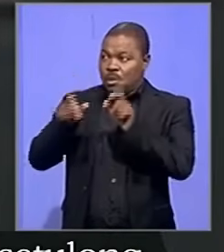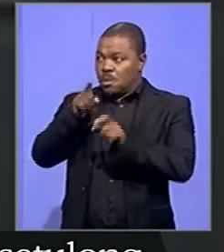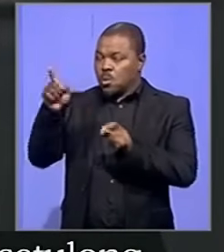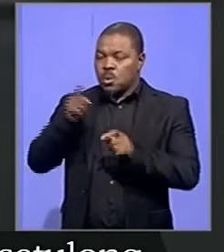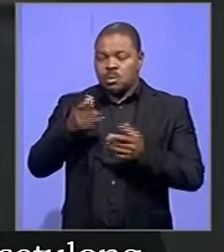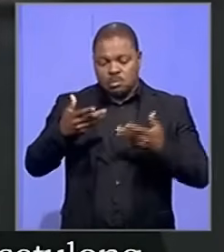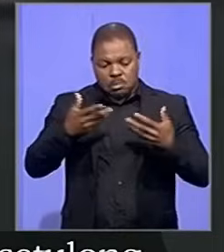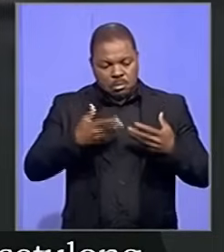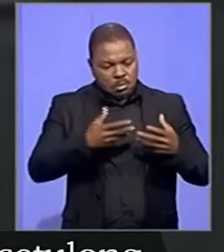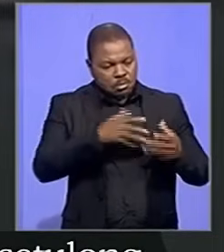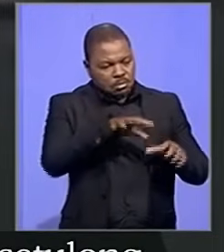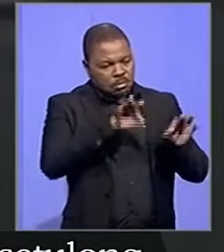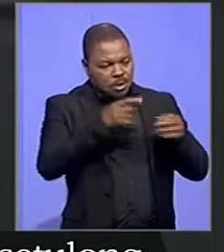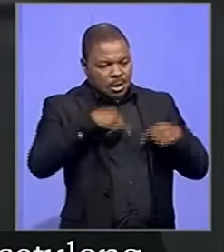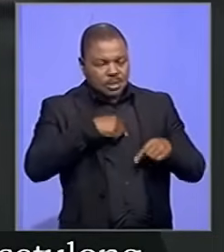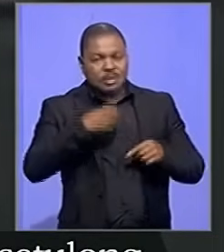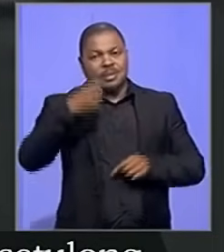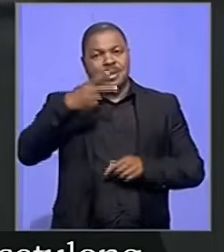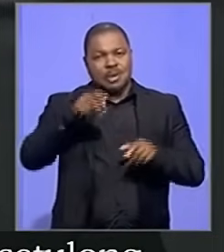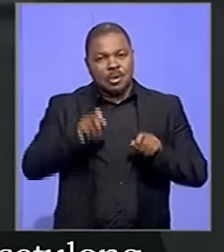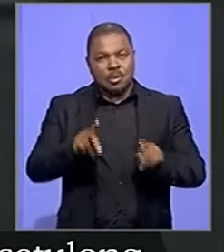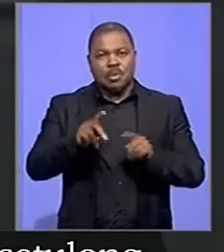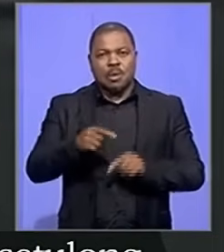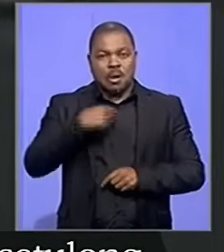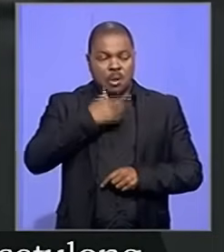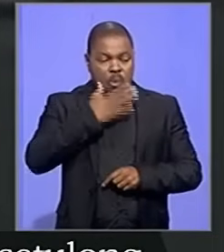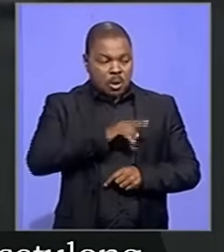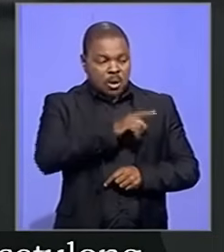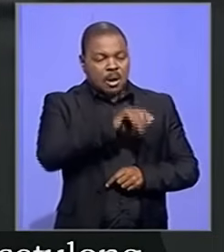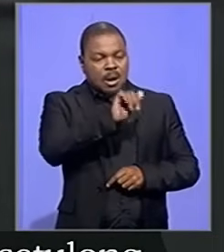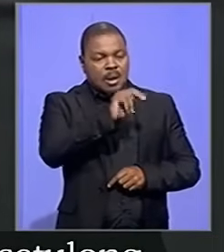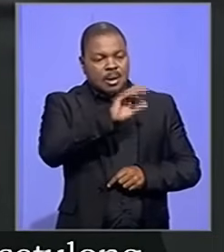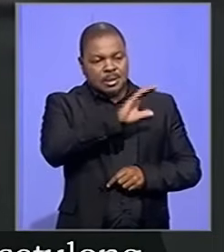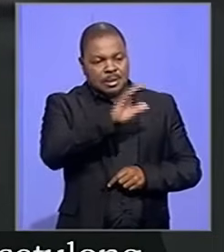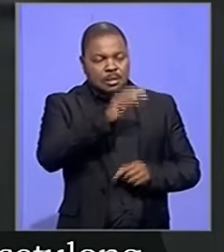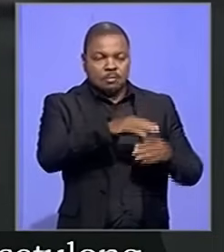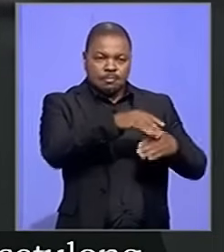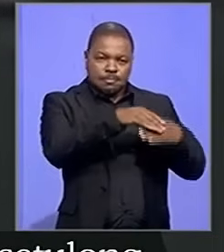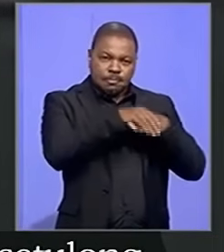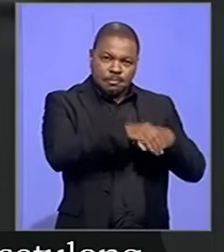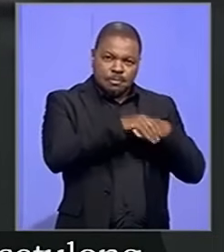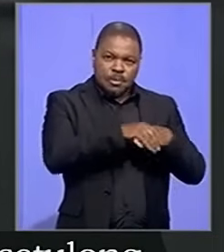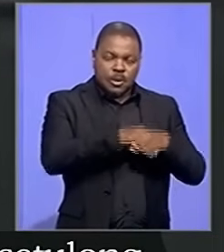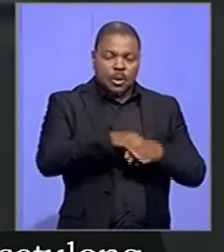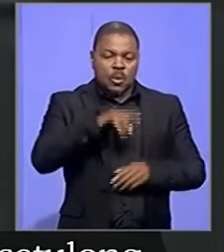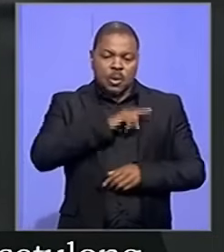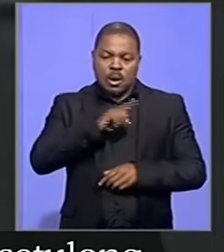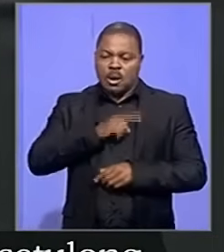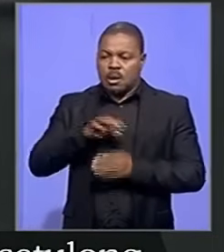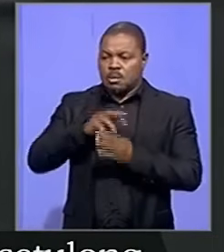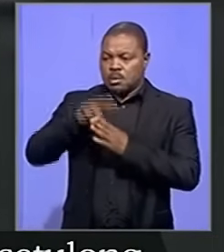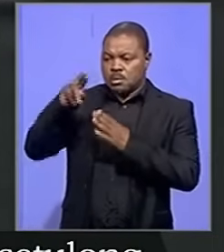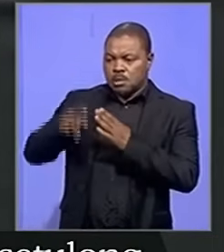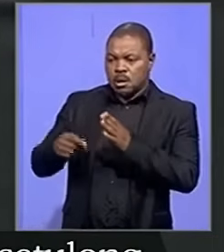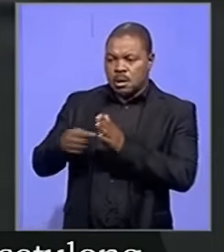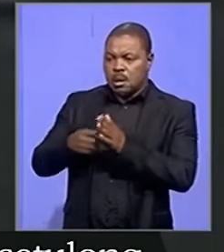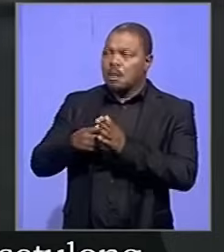chance. I would like to congratulate the ANC for accepting the result, even if they